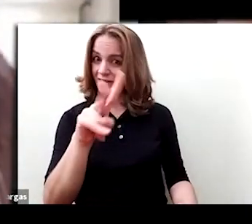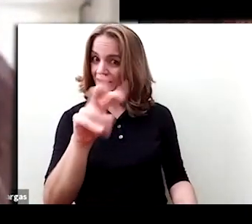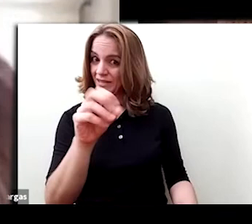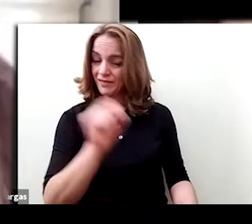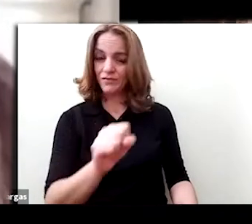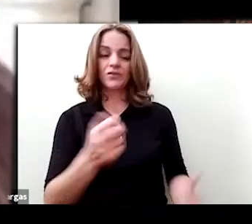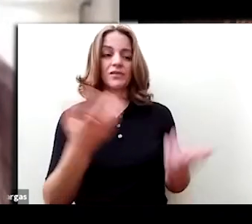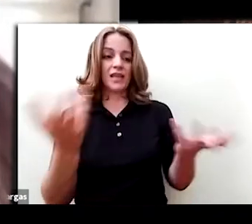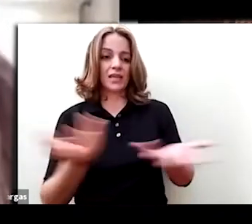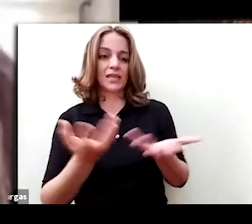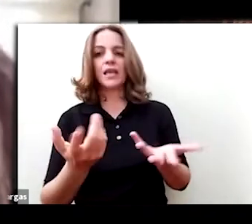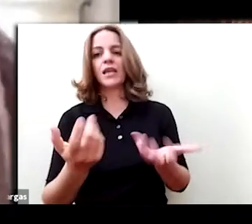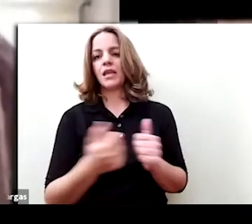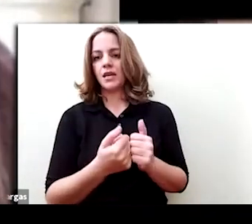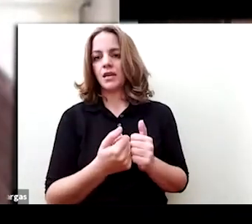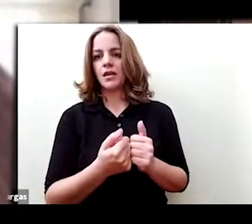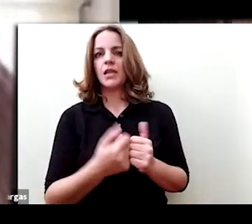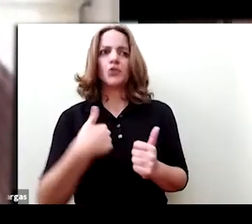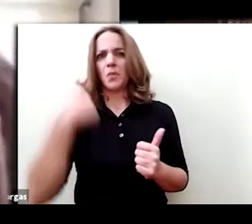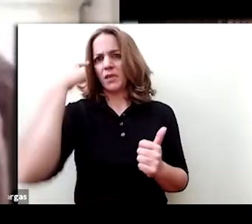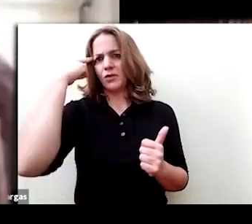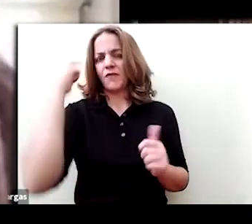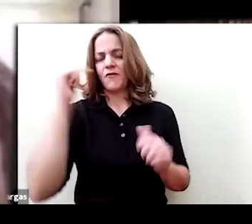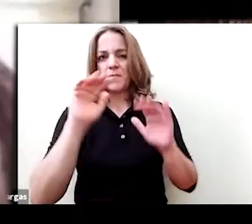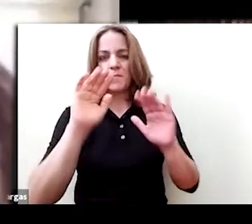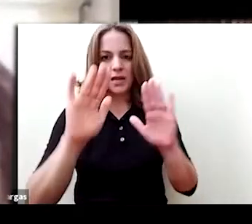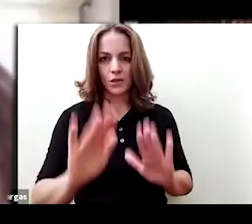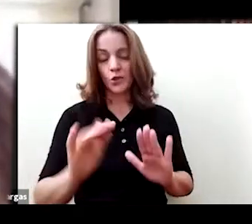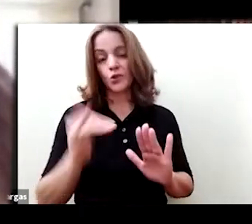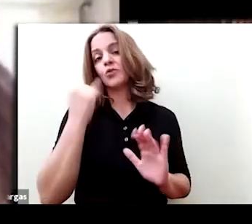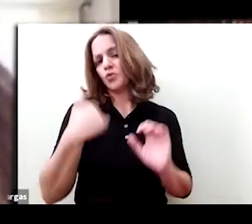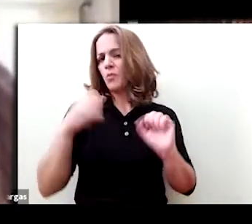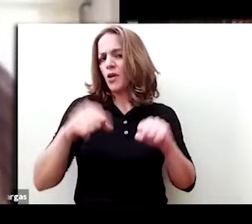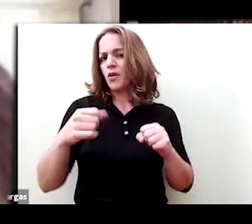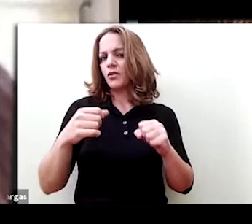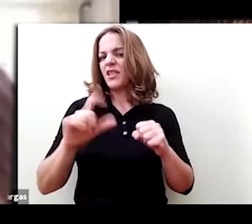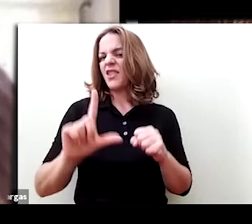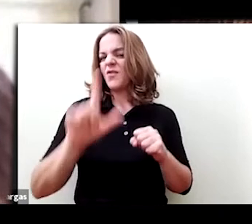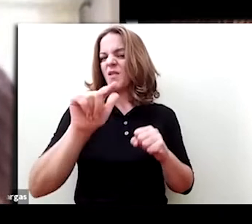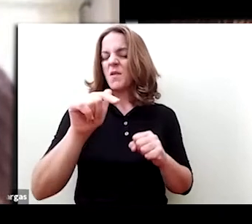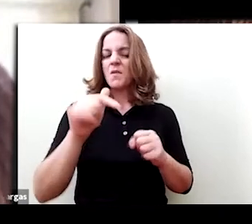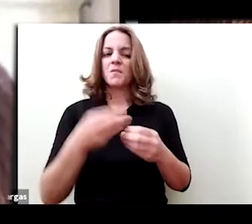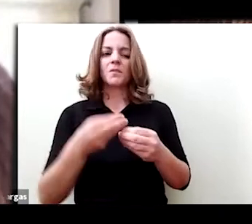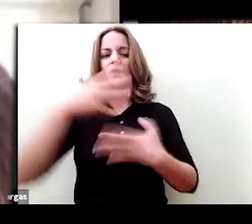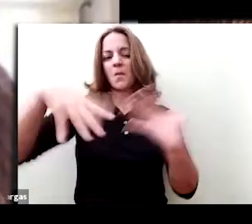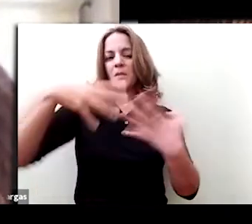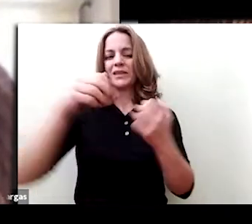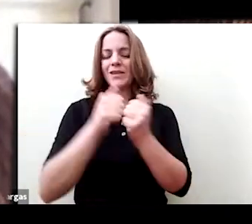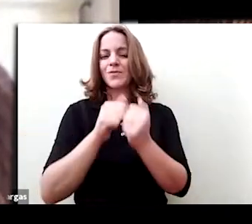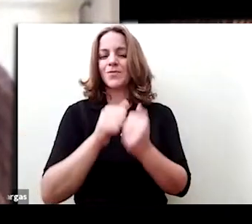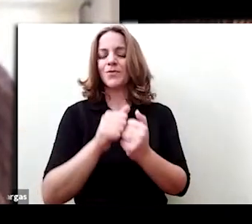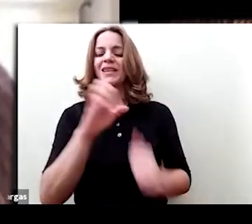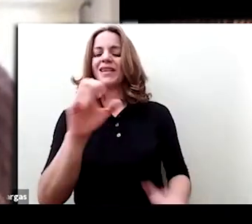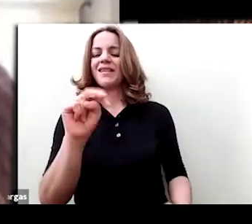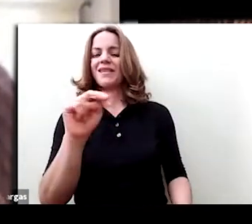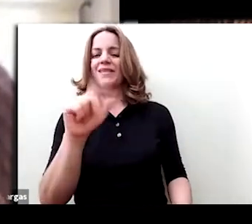and I can drop a link in the chat, is that after we found these episodes and I was able to talk to the American